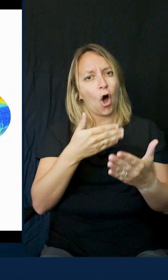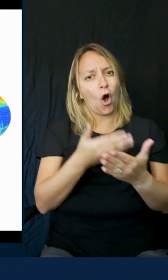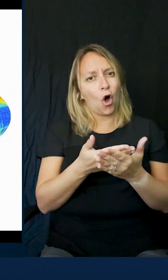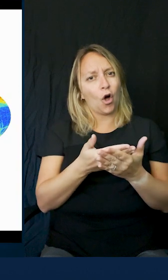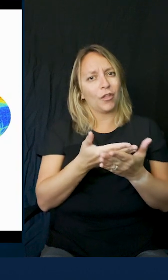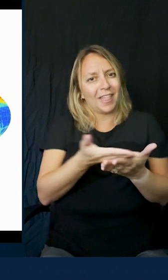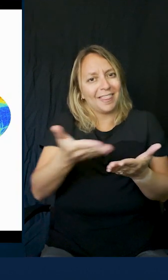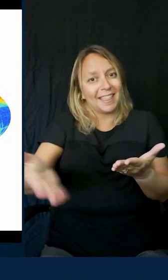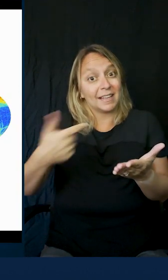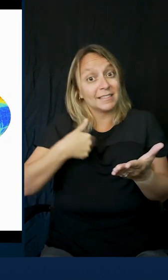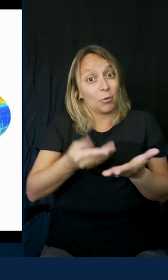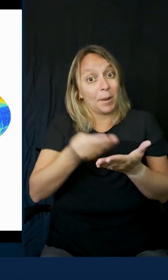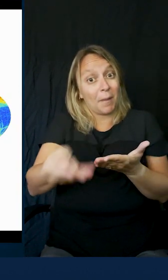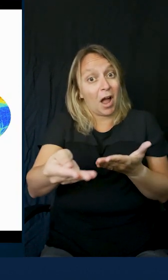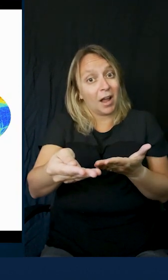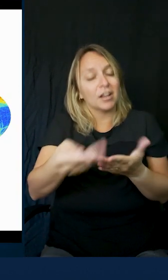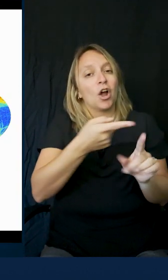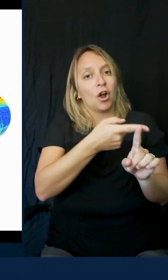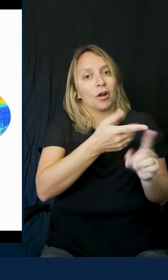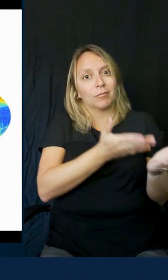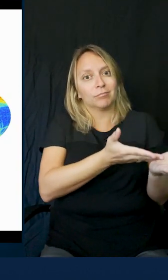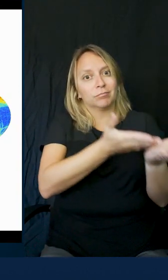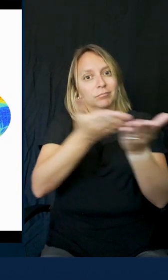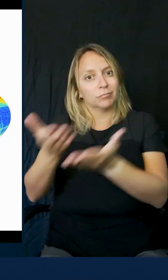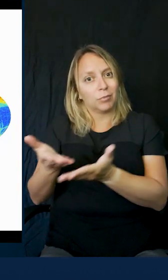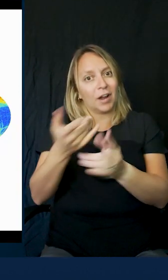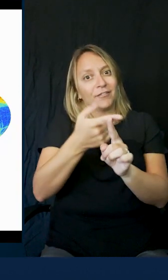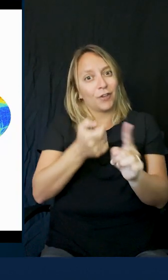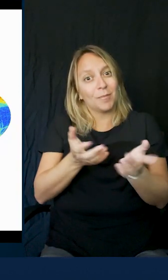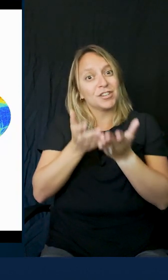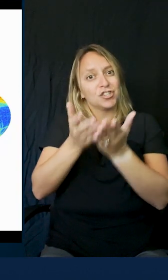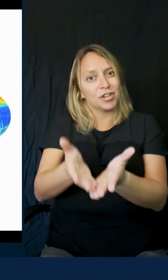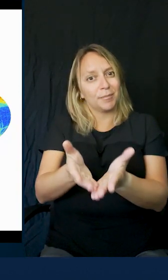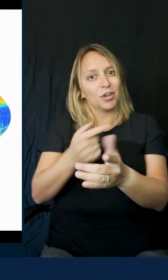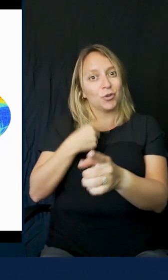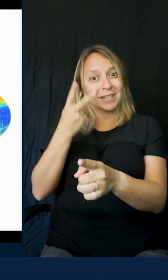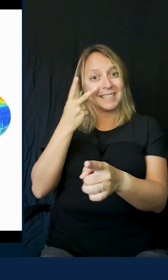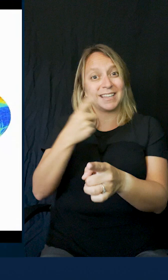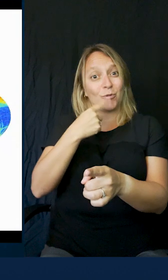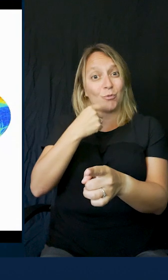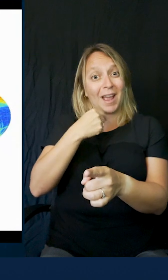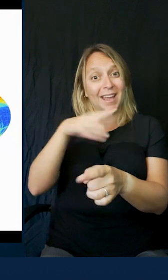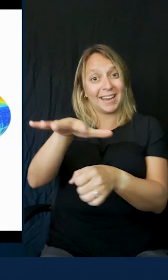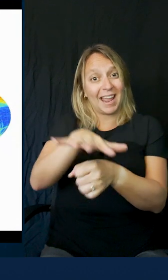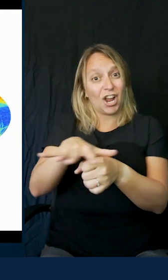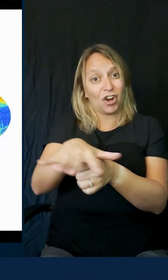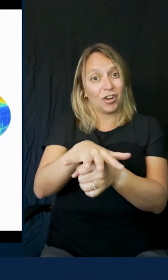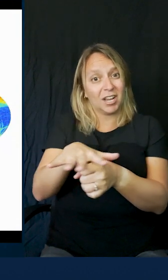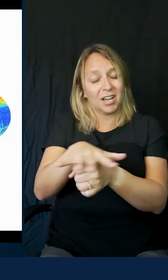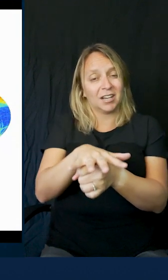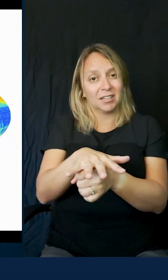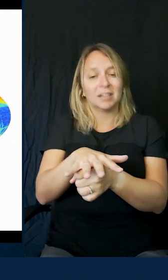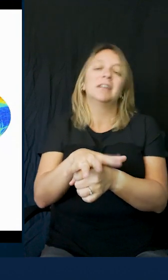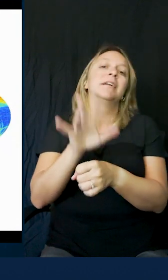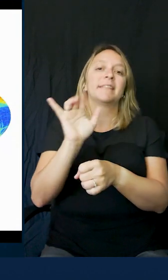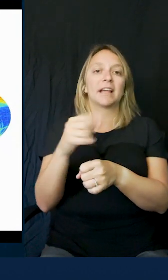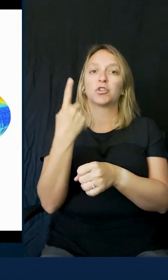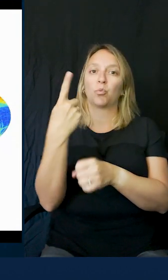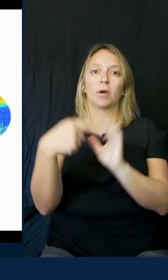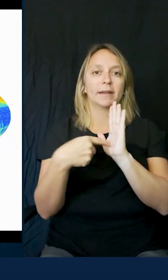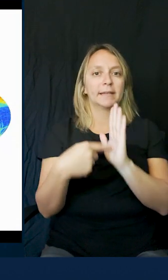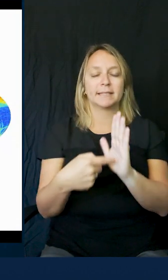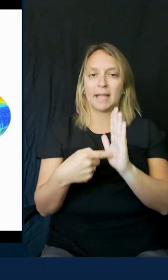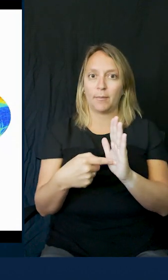to us by ship. And as this shipping noise increases, you can see in the red here, this is just an example